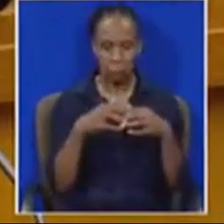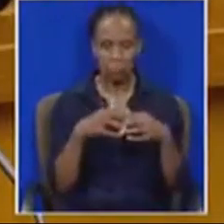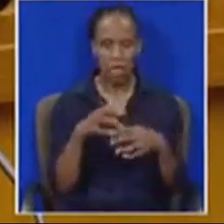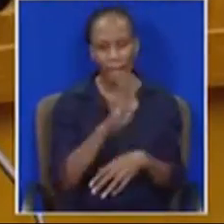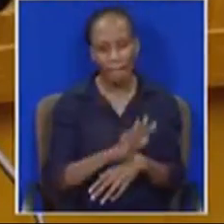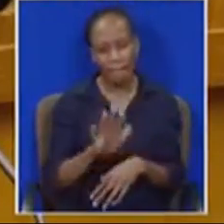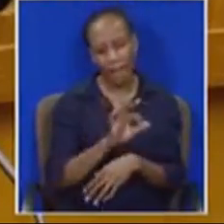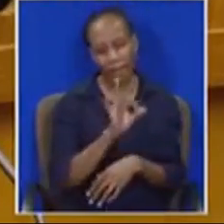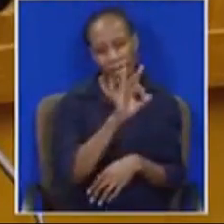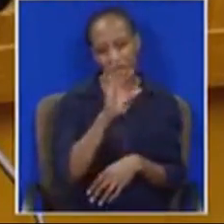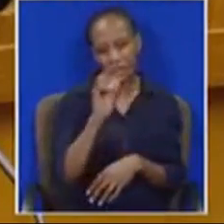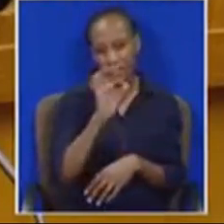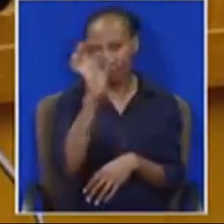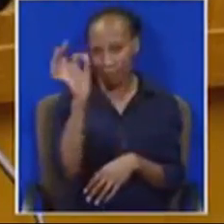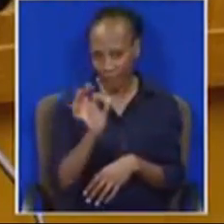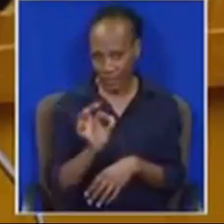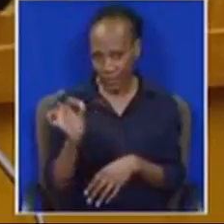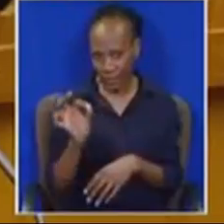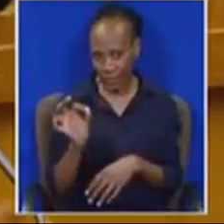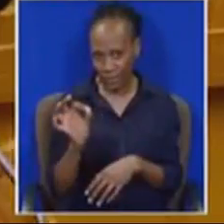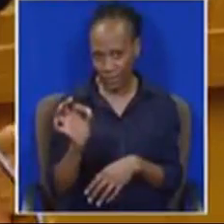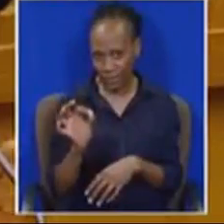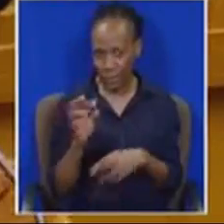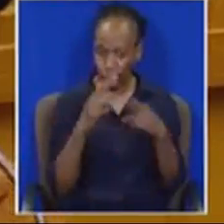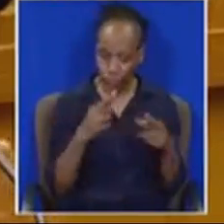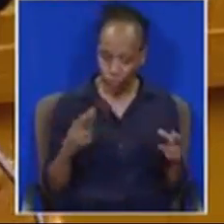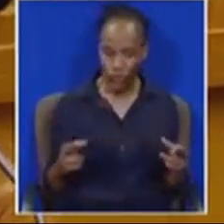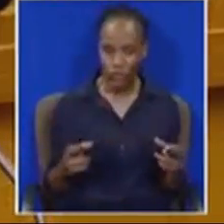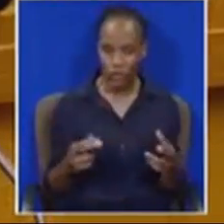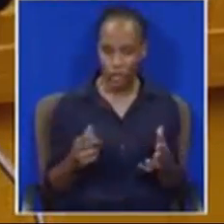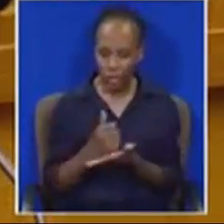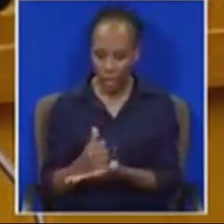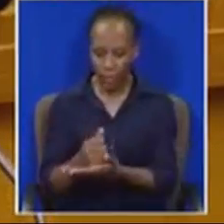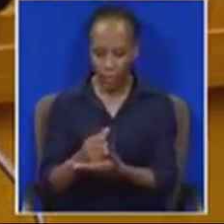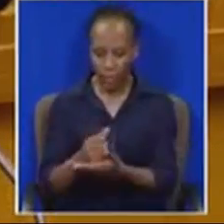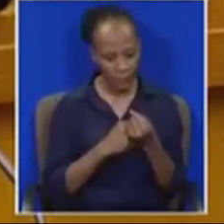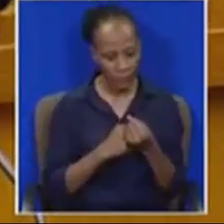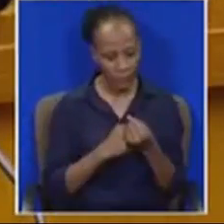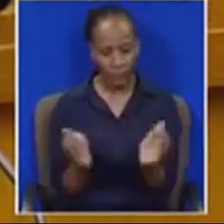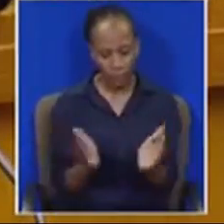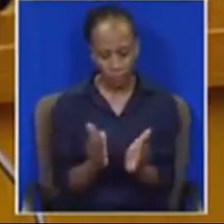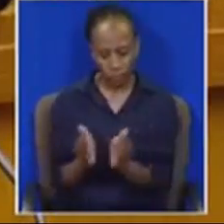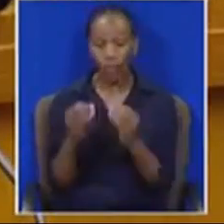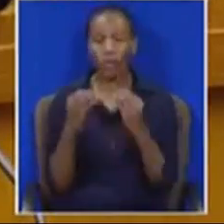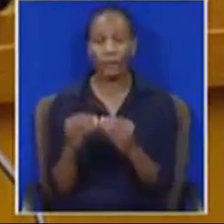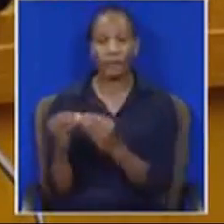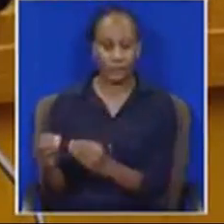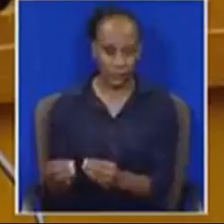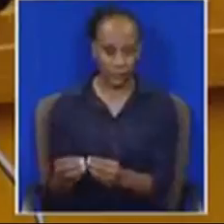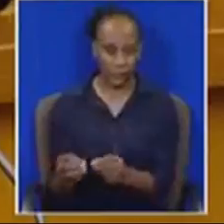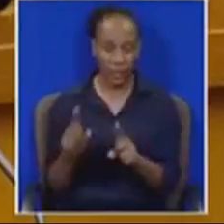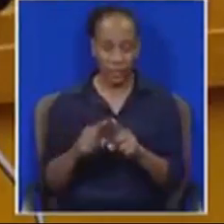least 30% of public procurement to small and medium enterprises, to